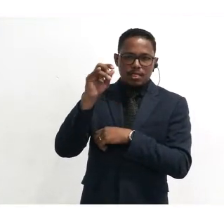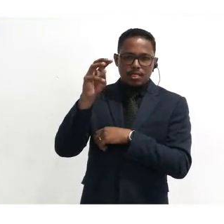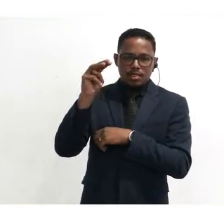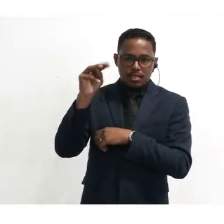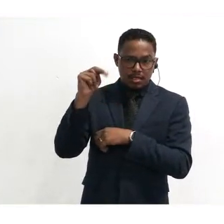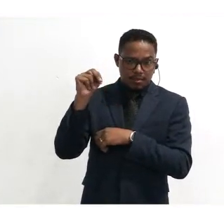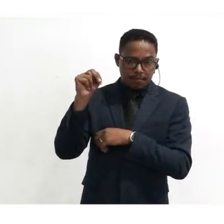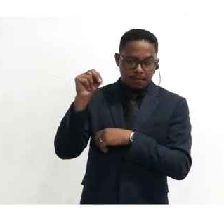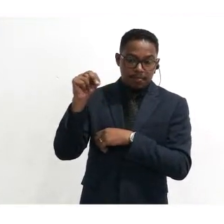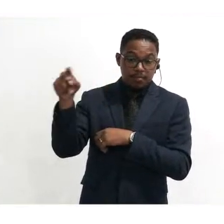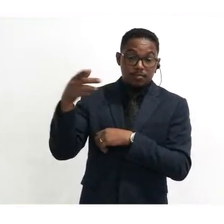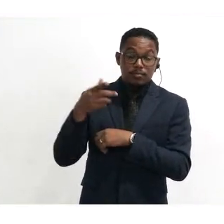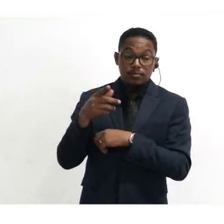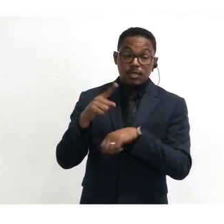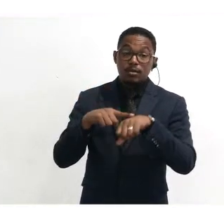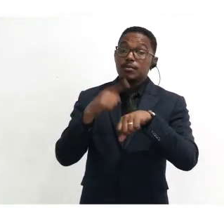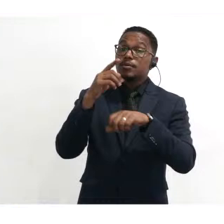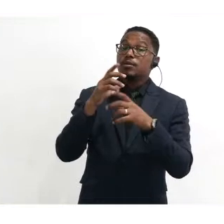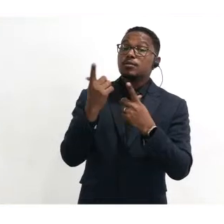installing,